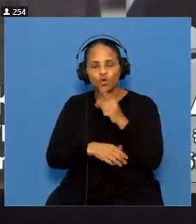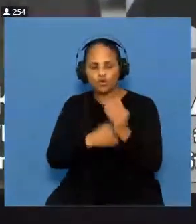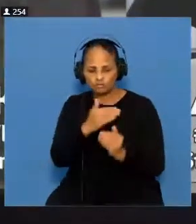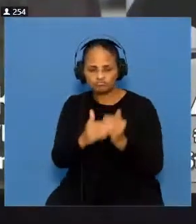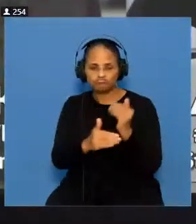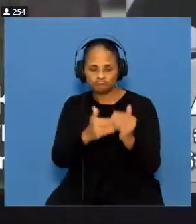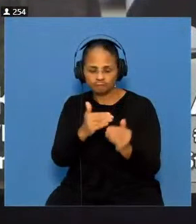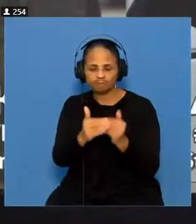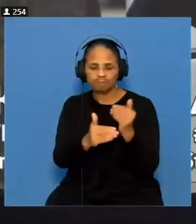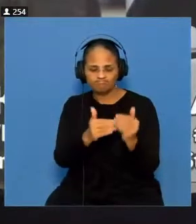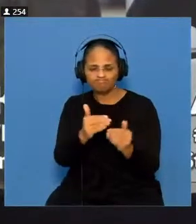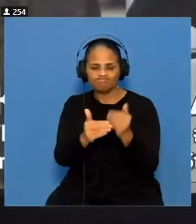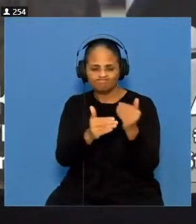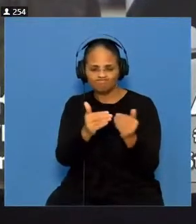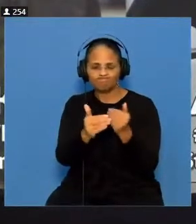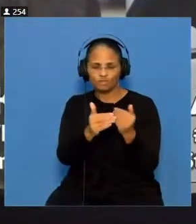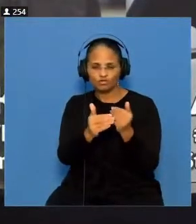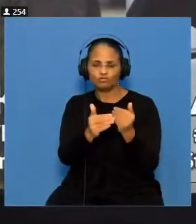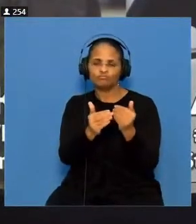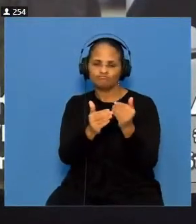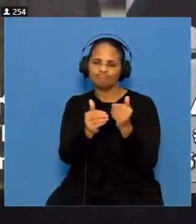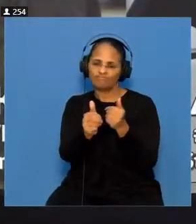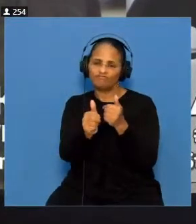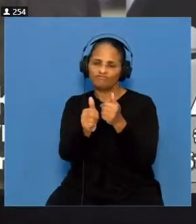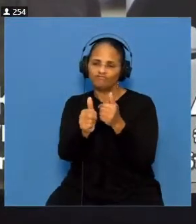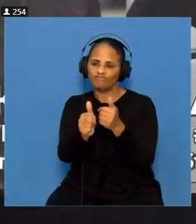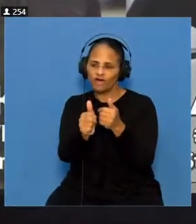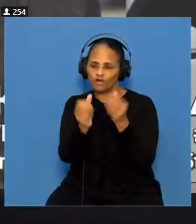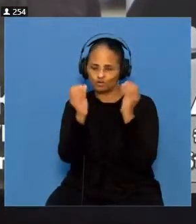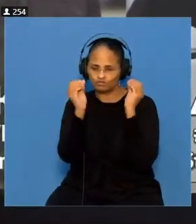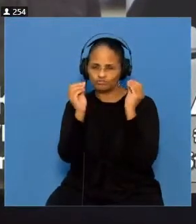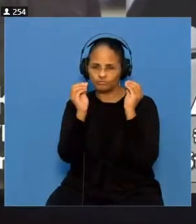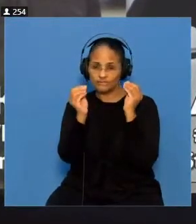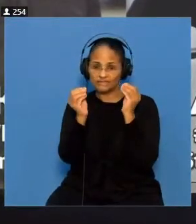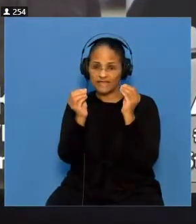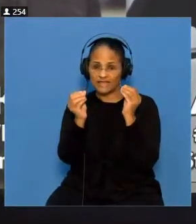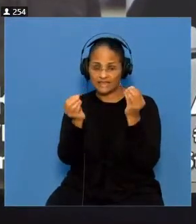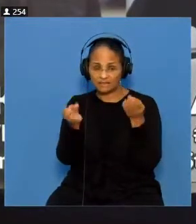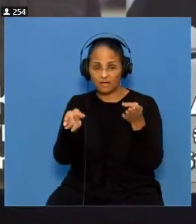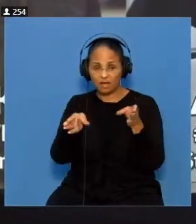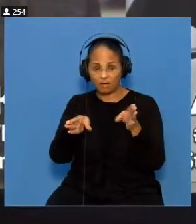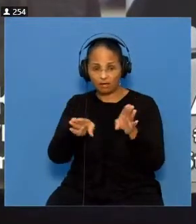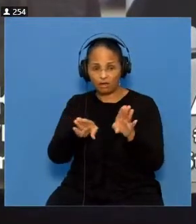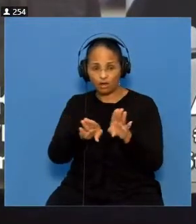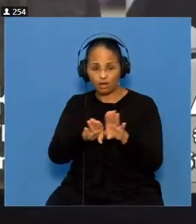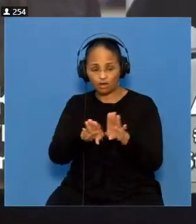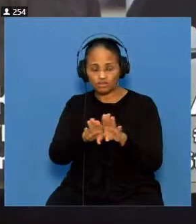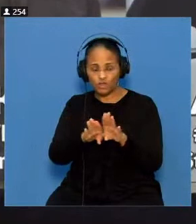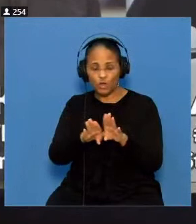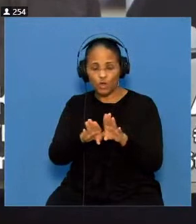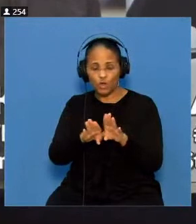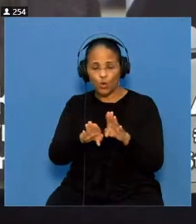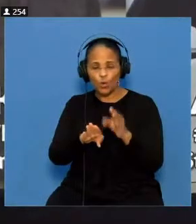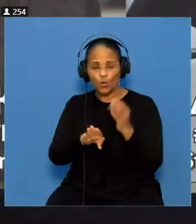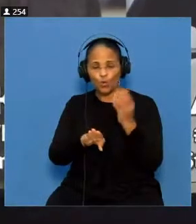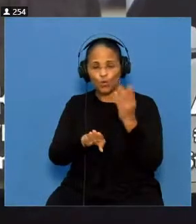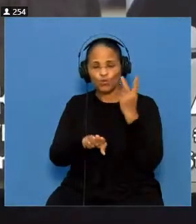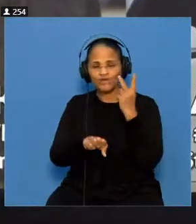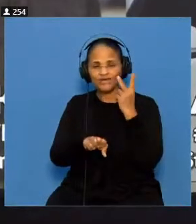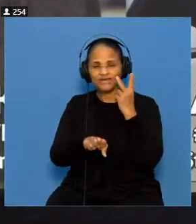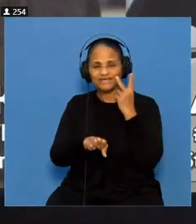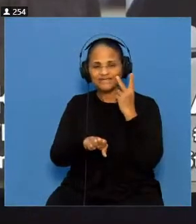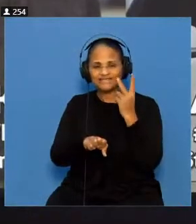to follow the guidance. And as I said in my closing, certainly we are seeing the end of this outbreak, but